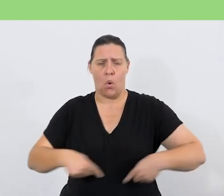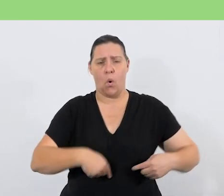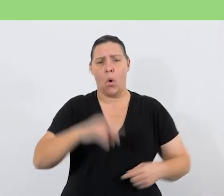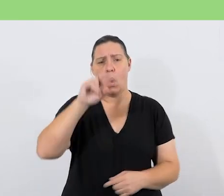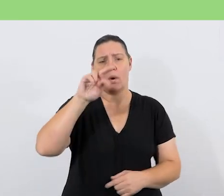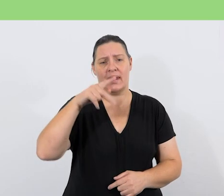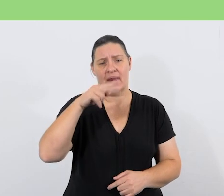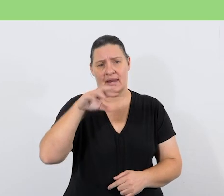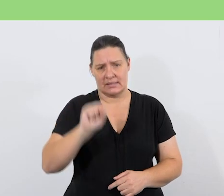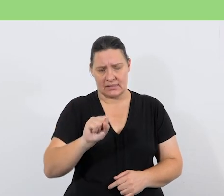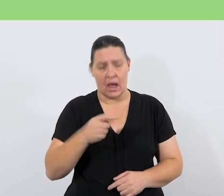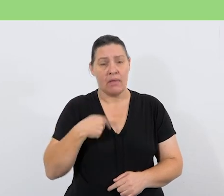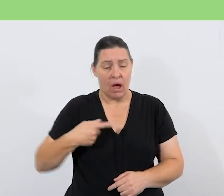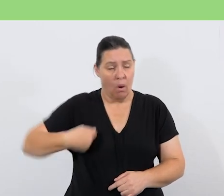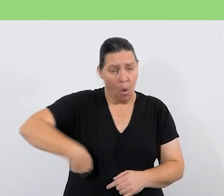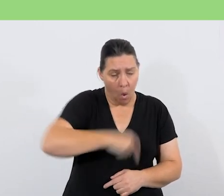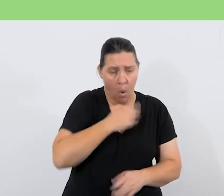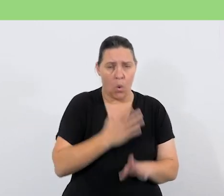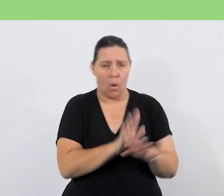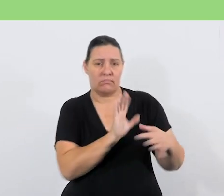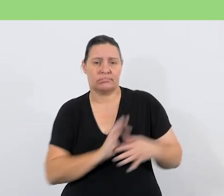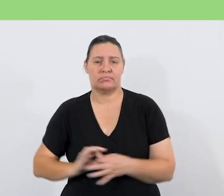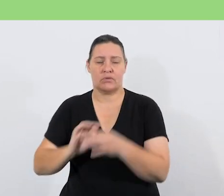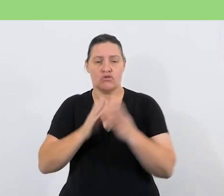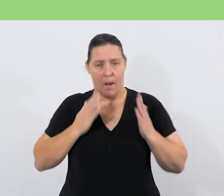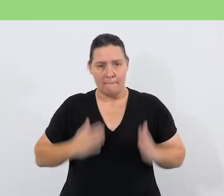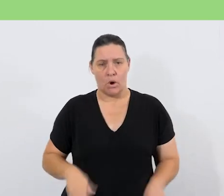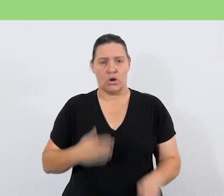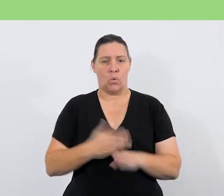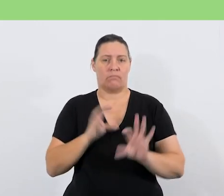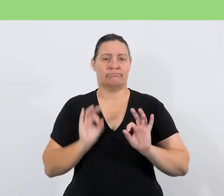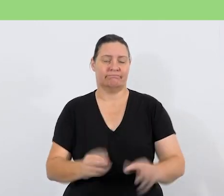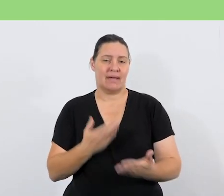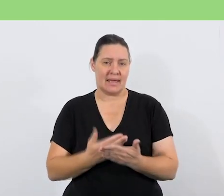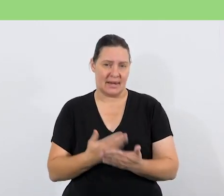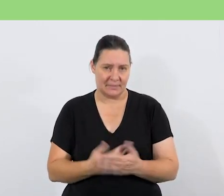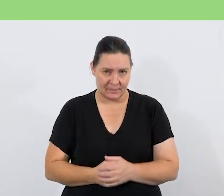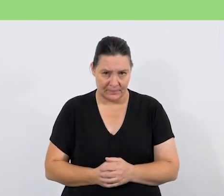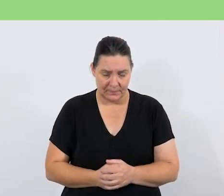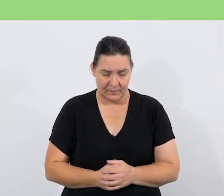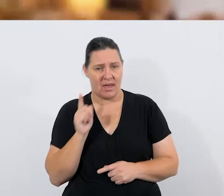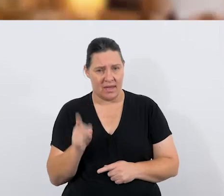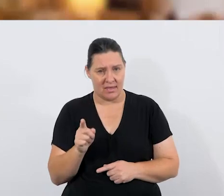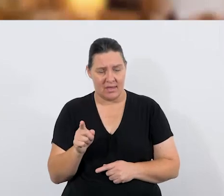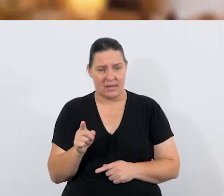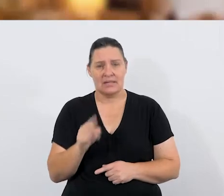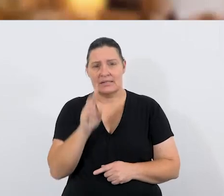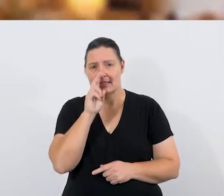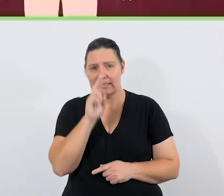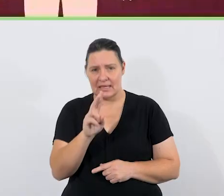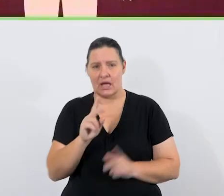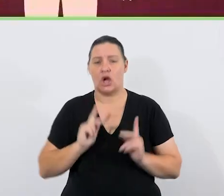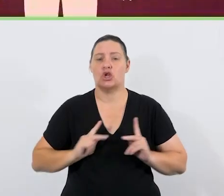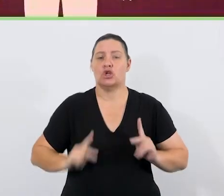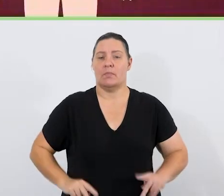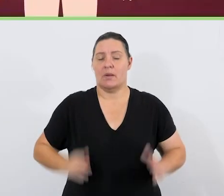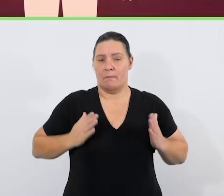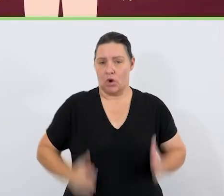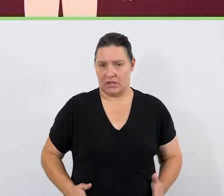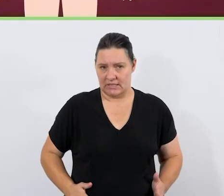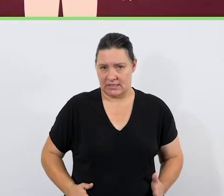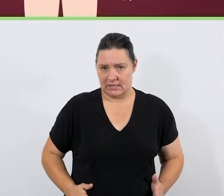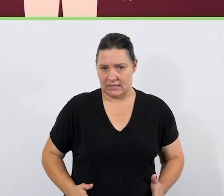a system is in simple terms. So now the body consists of many integrated systems that are